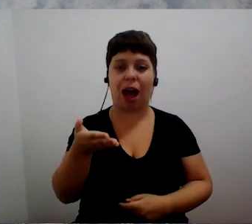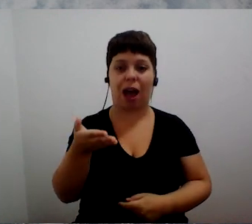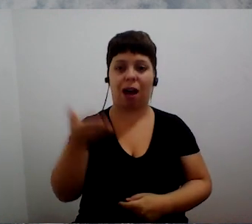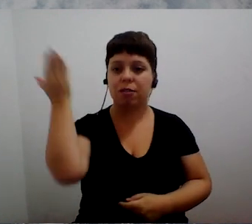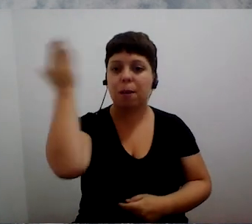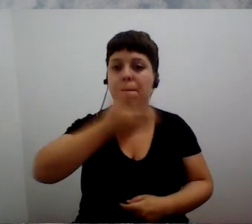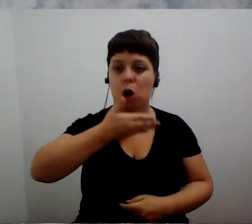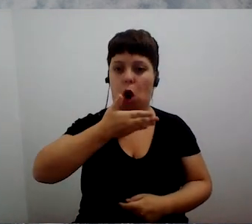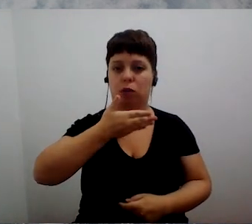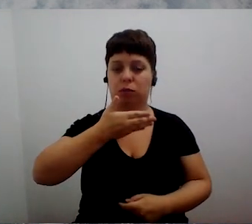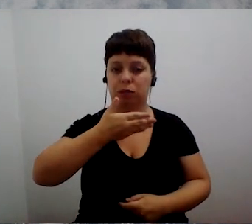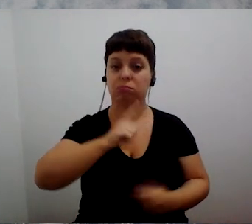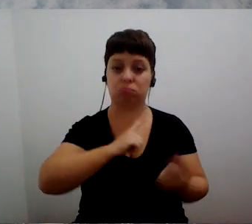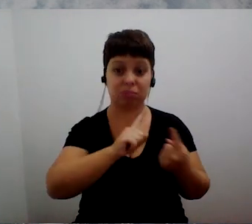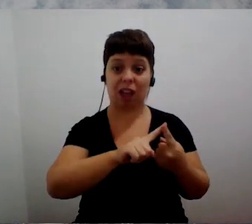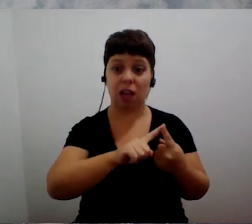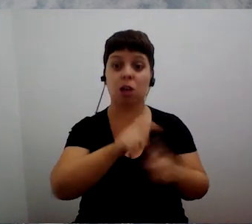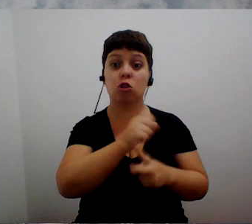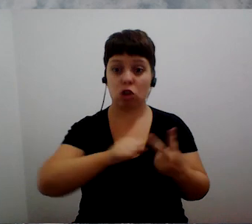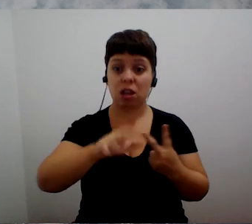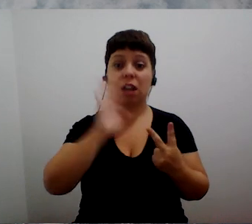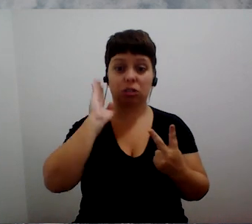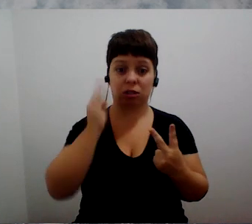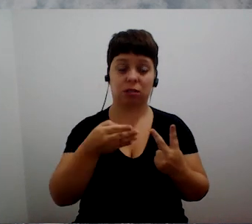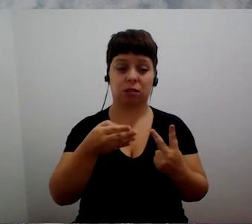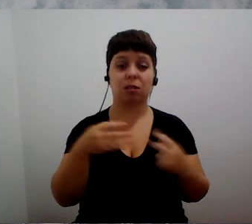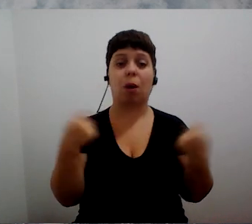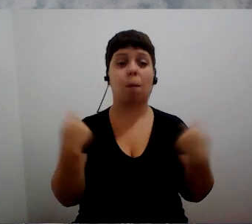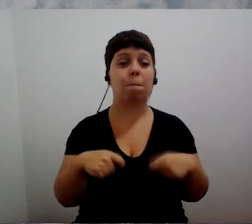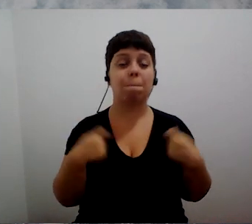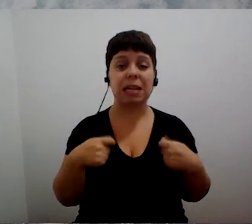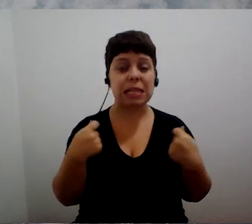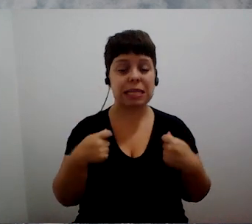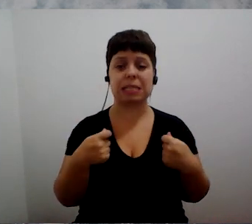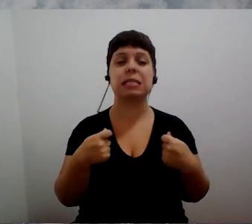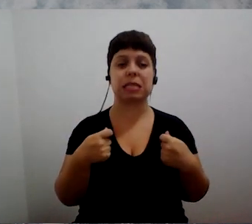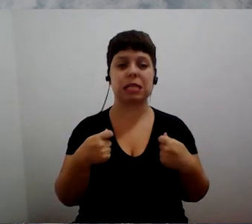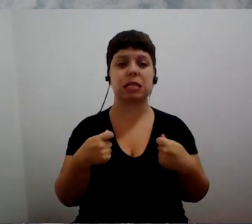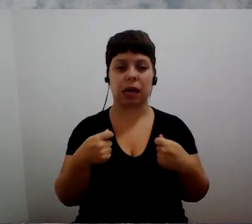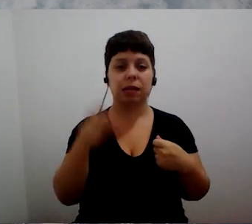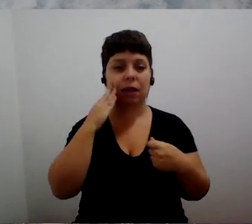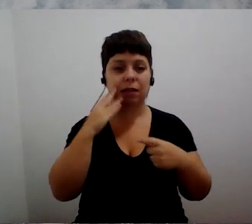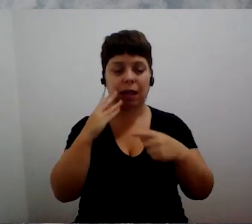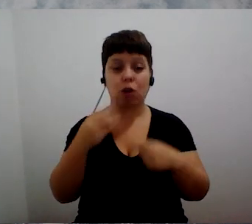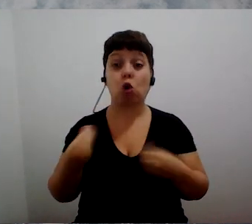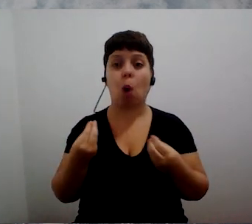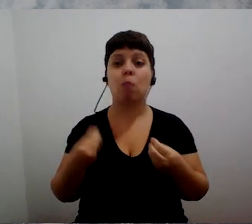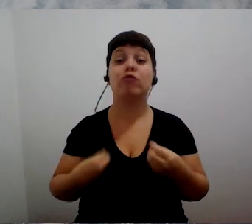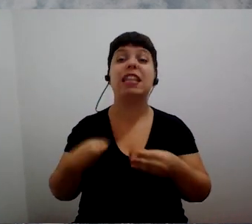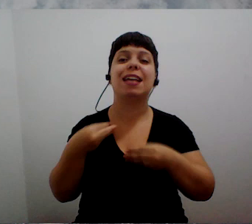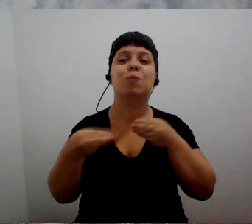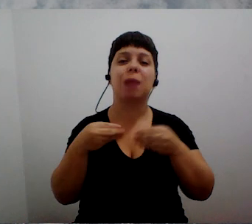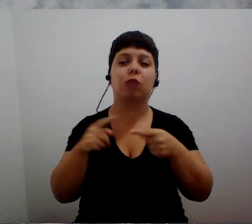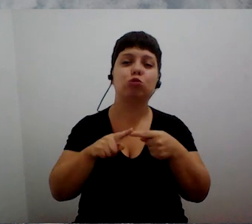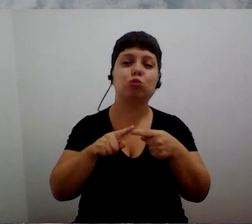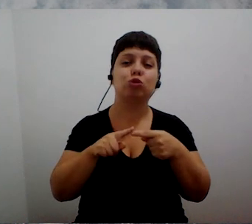the population, and we have science already in giving us the evidence that we need. So we need an approach that takes the